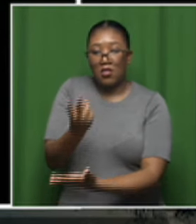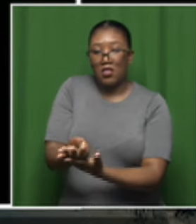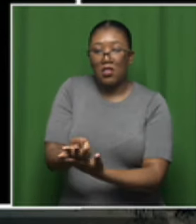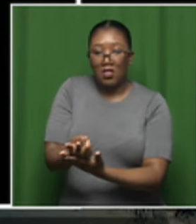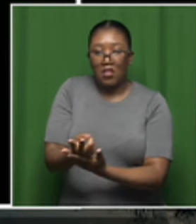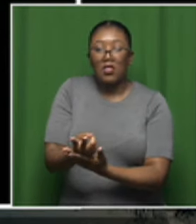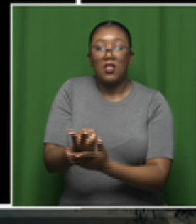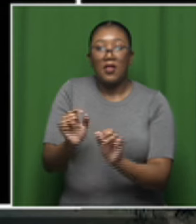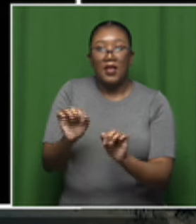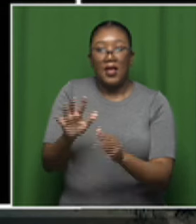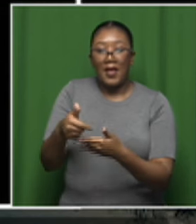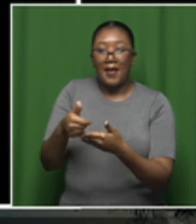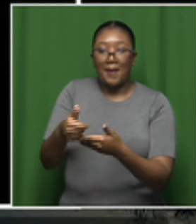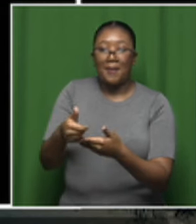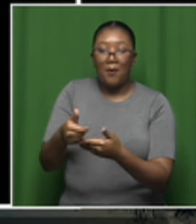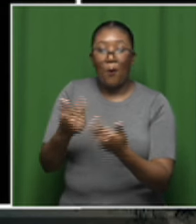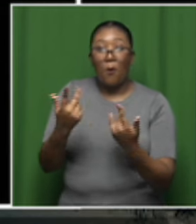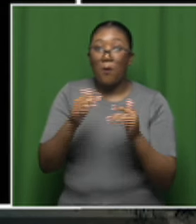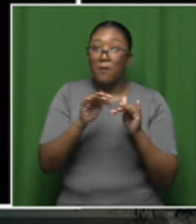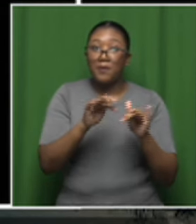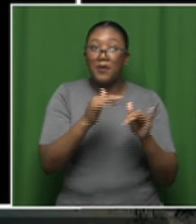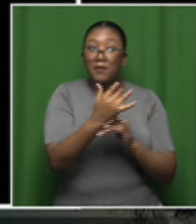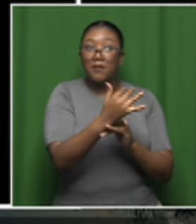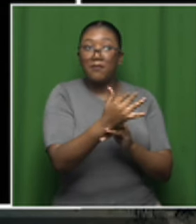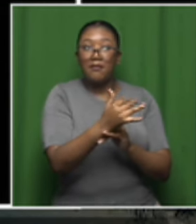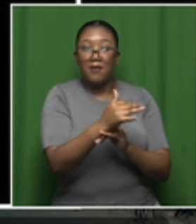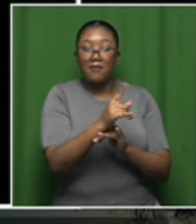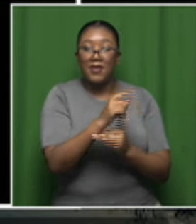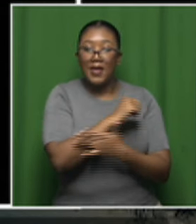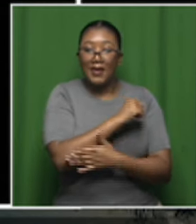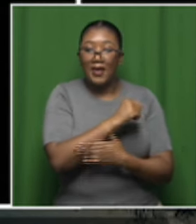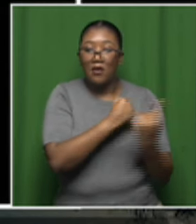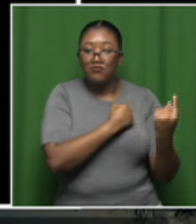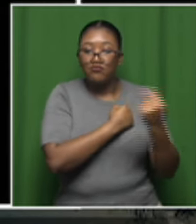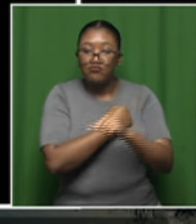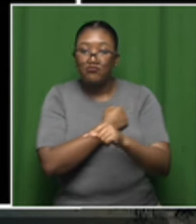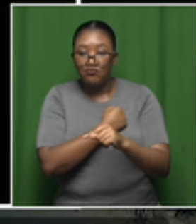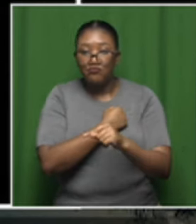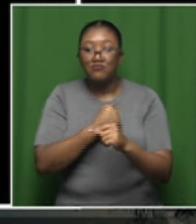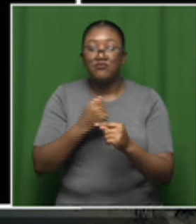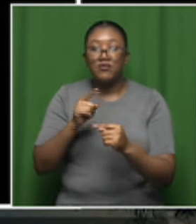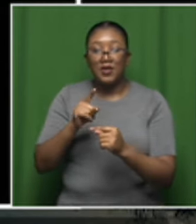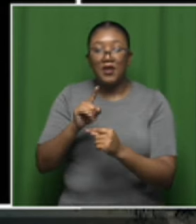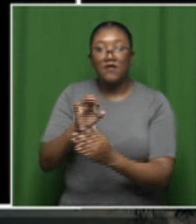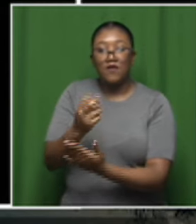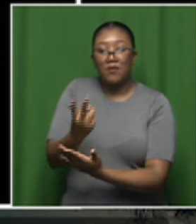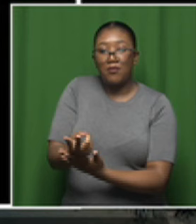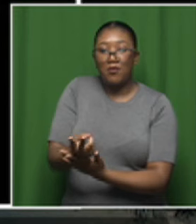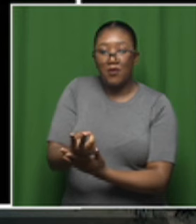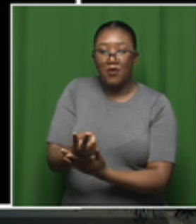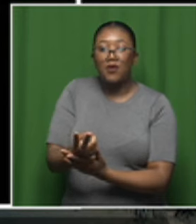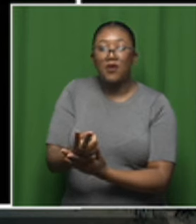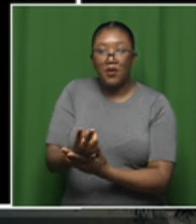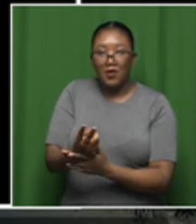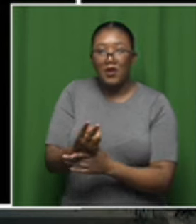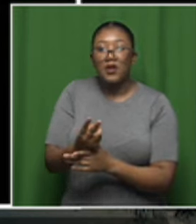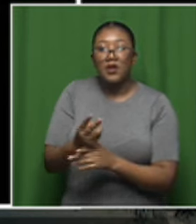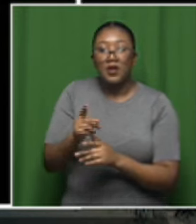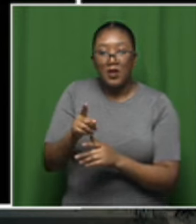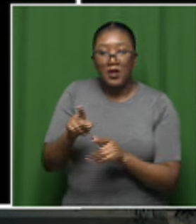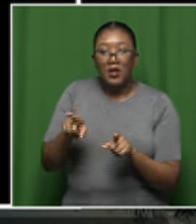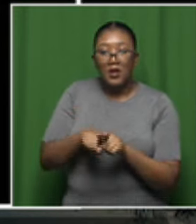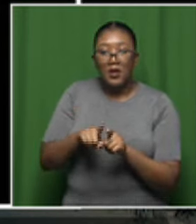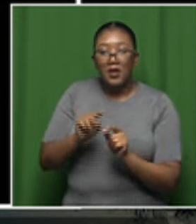take people to those hospitals, or where they have their soldiers, like, for example, MONUSC soldiers in the Great